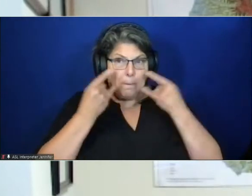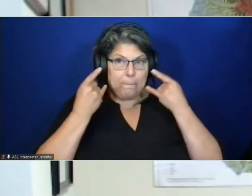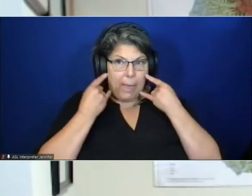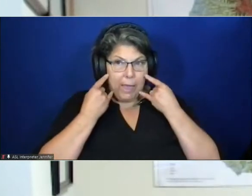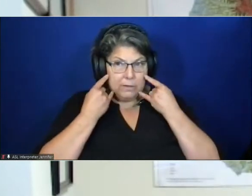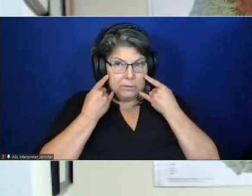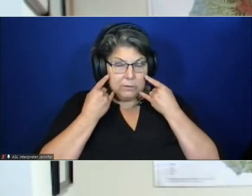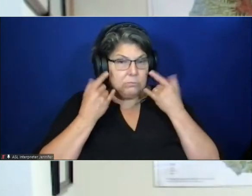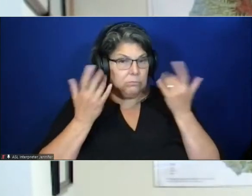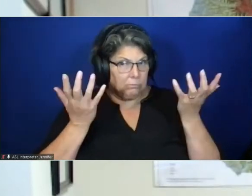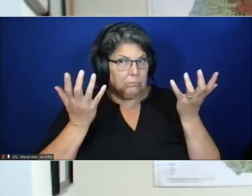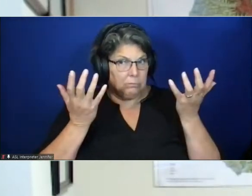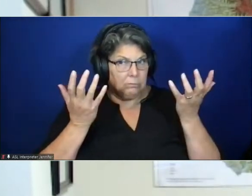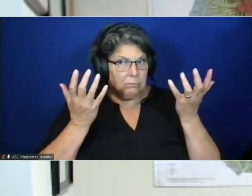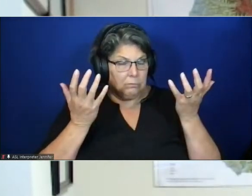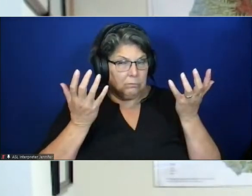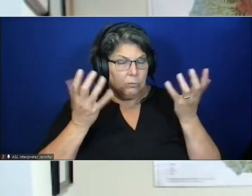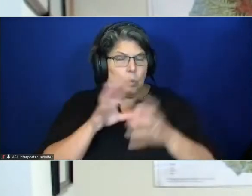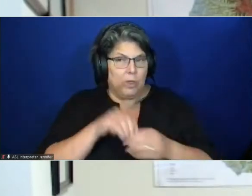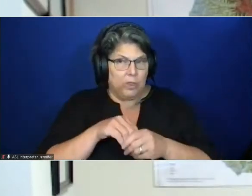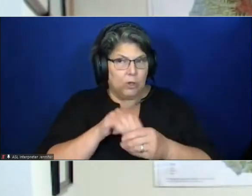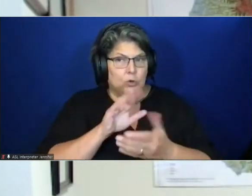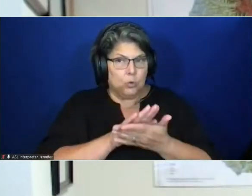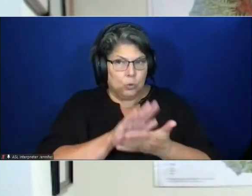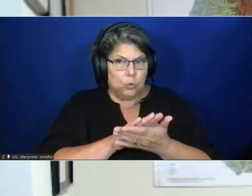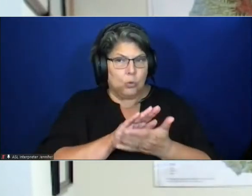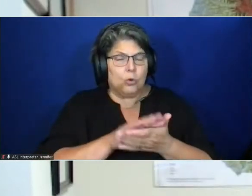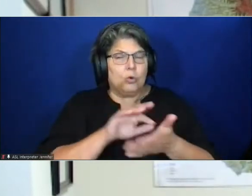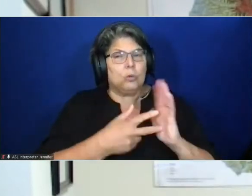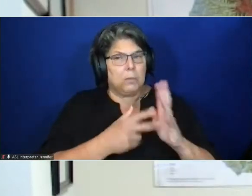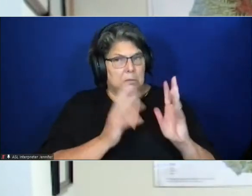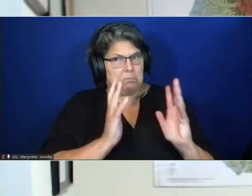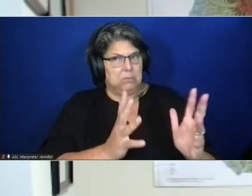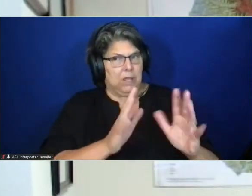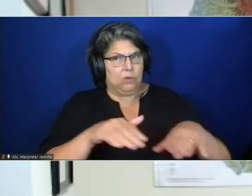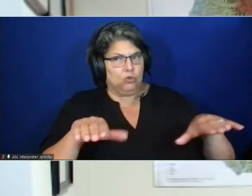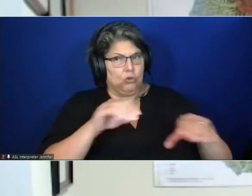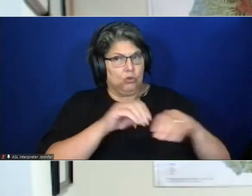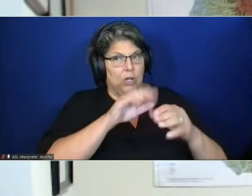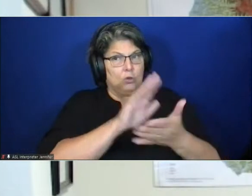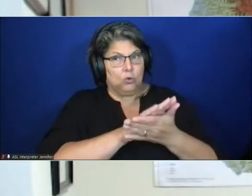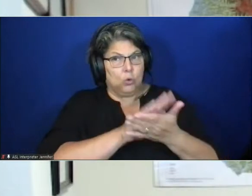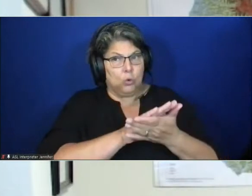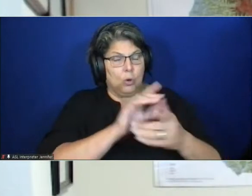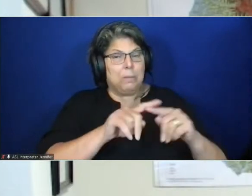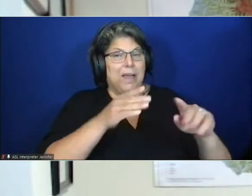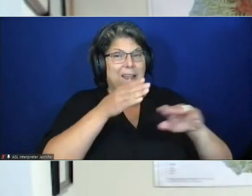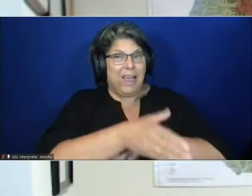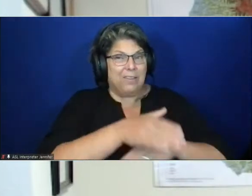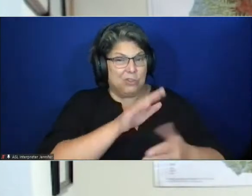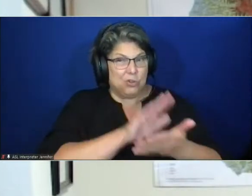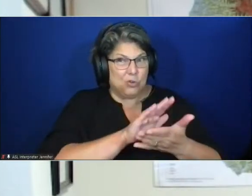exposure within school. And we are keeping the children in school, but after the school, they quarantine.